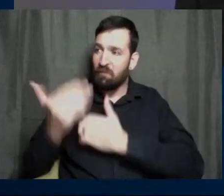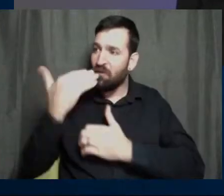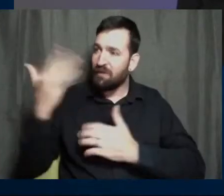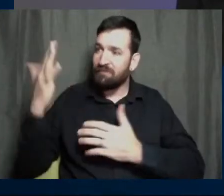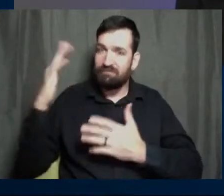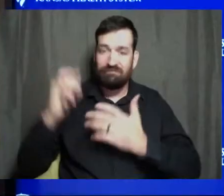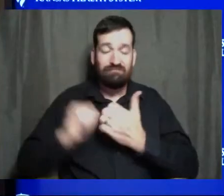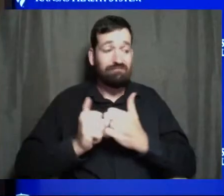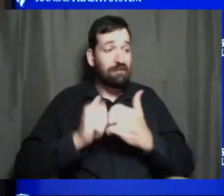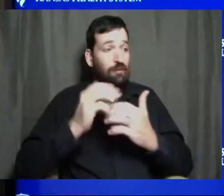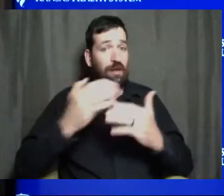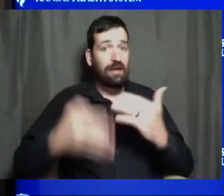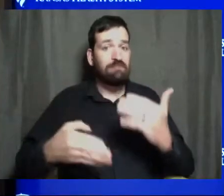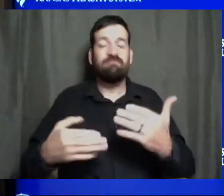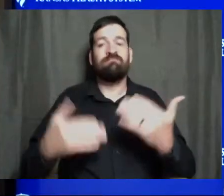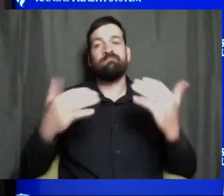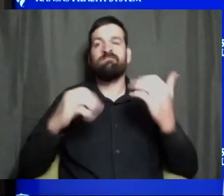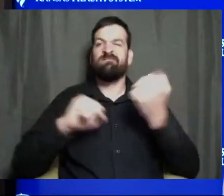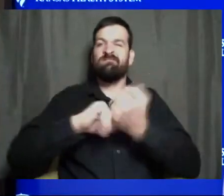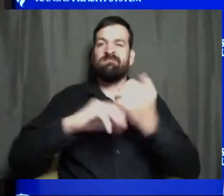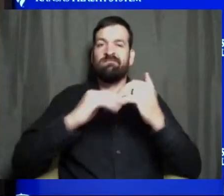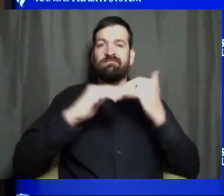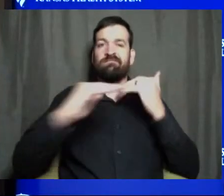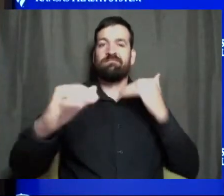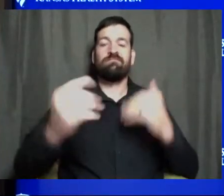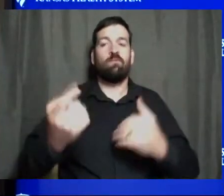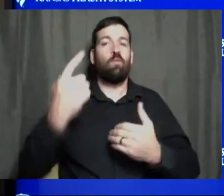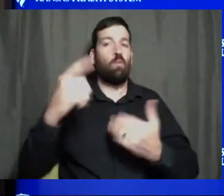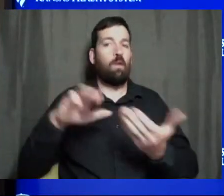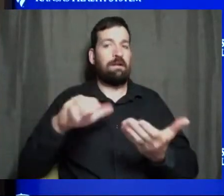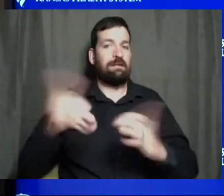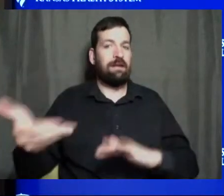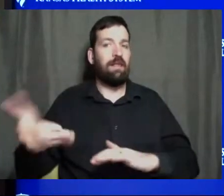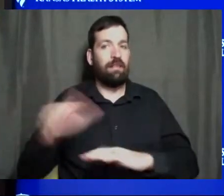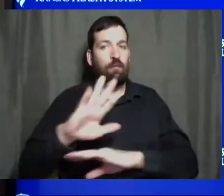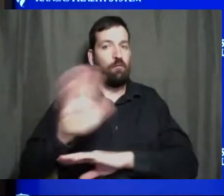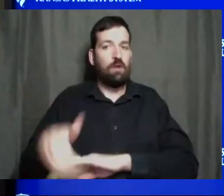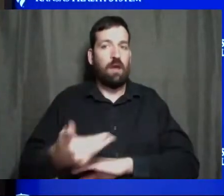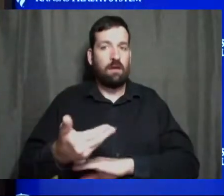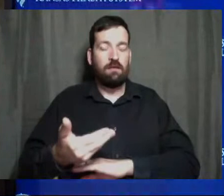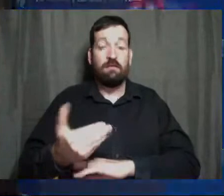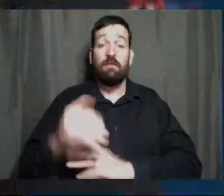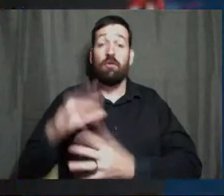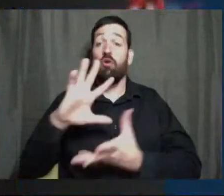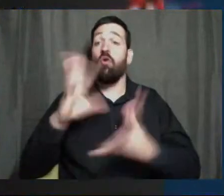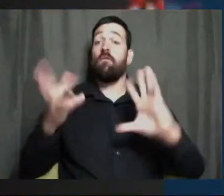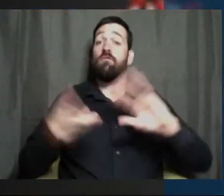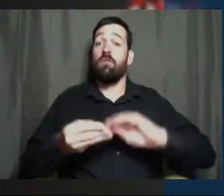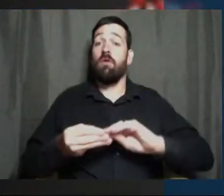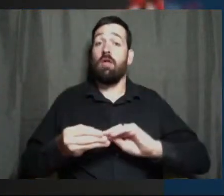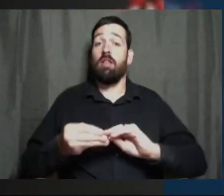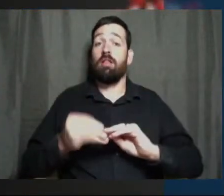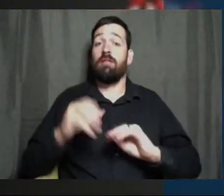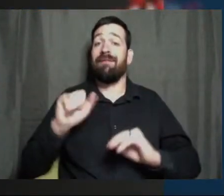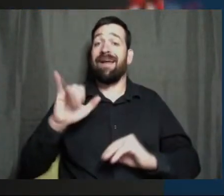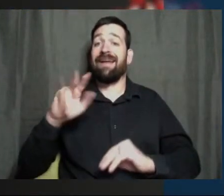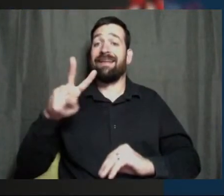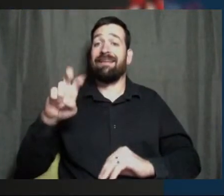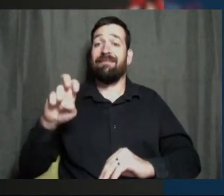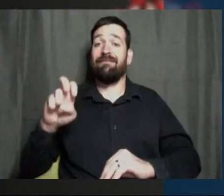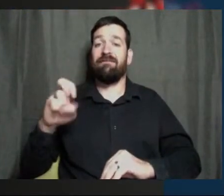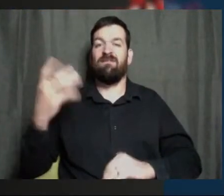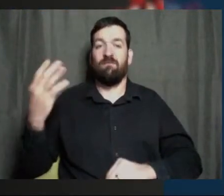You know, we're holding steady. We did have one death overnight. But overall, our active infections are 14, with 4